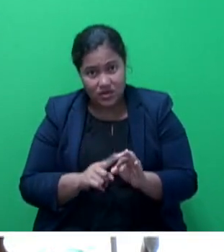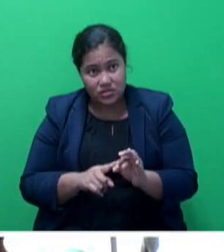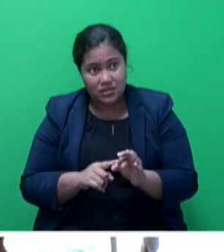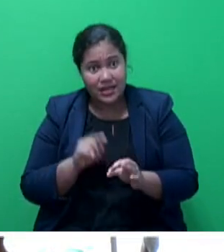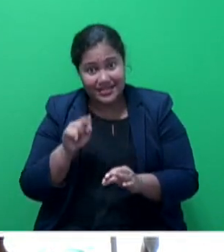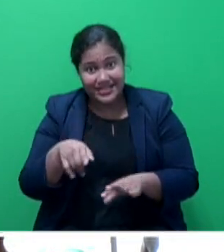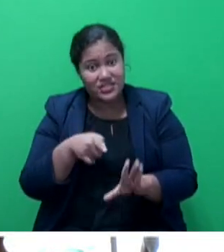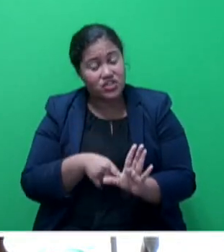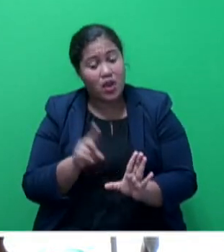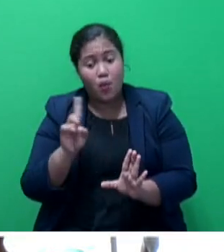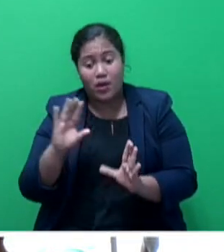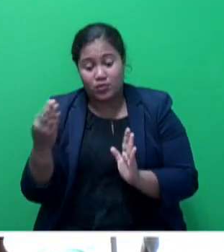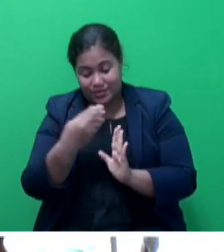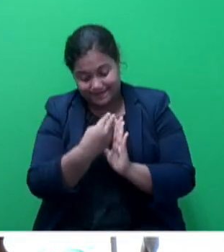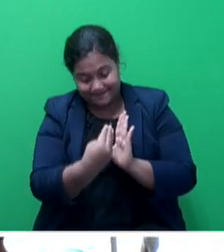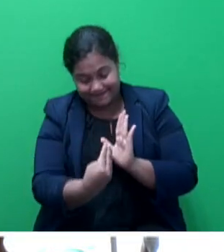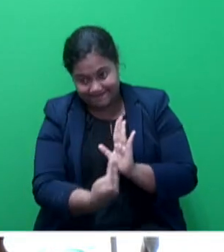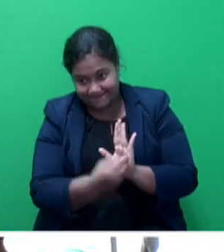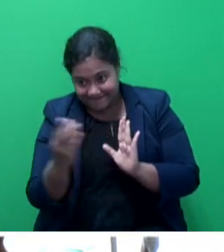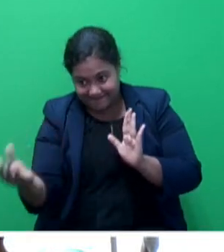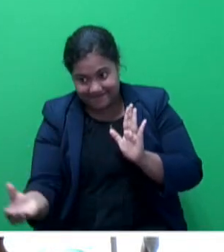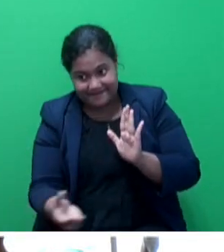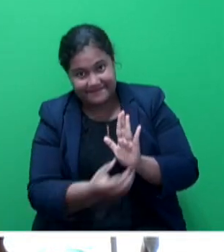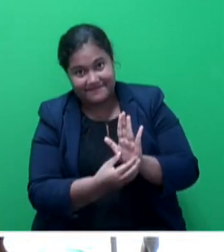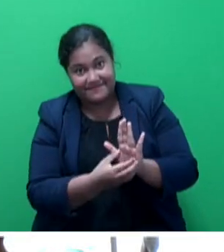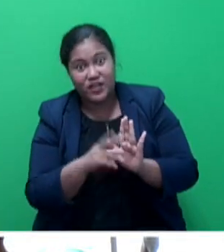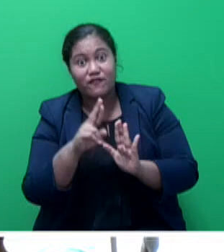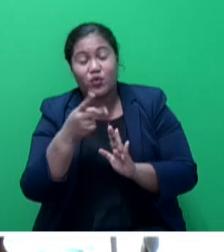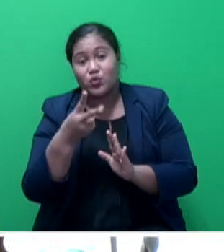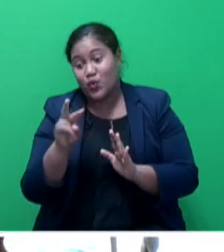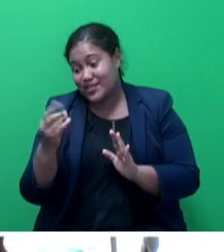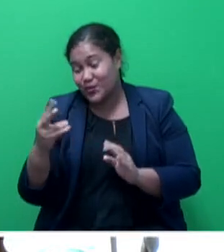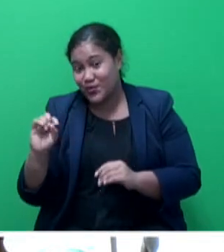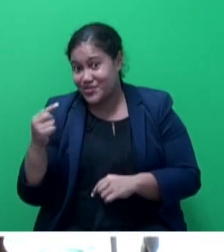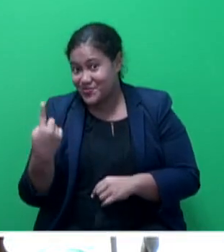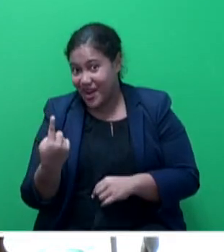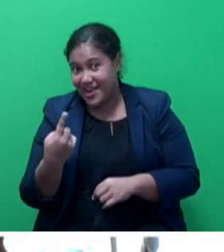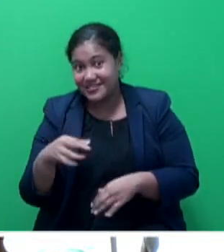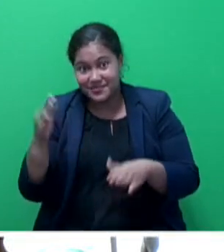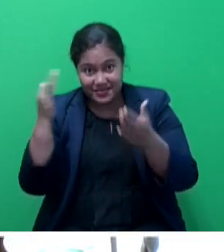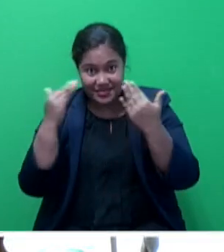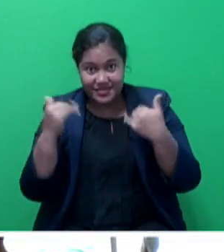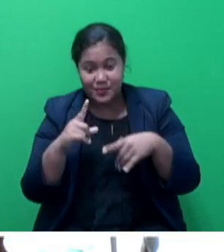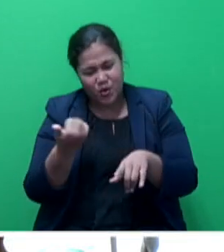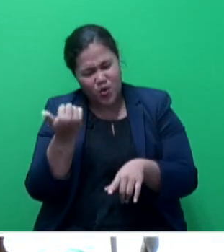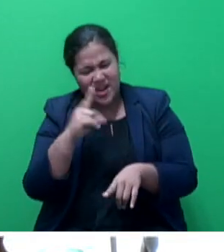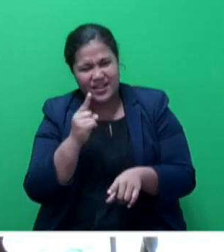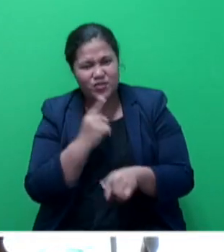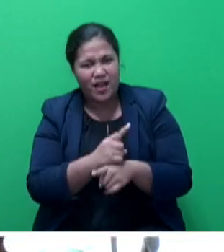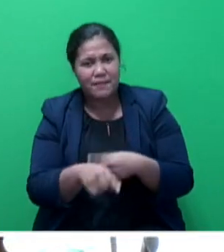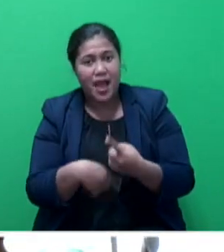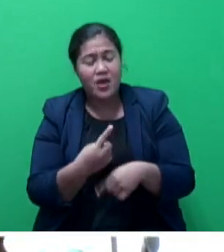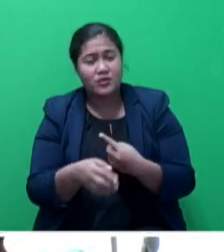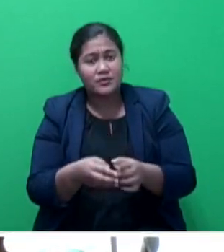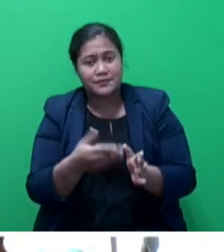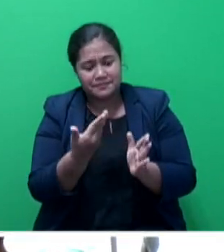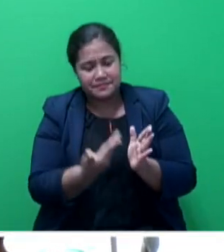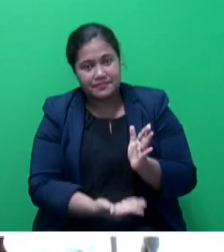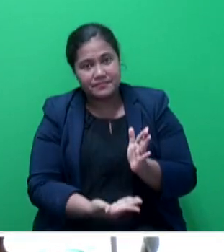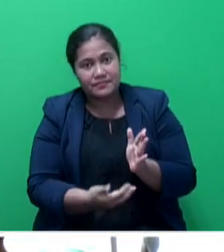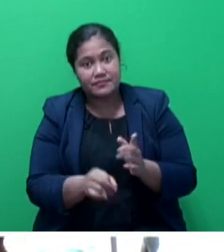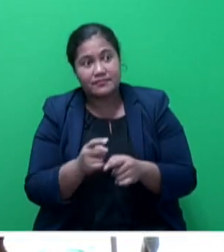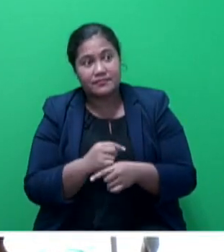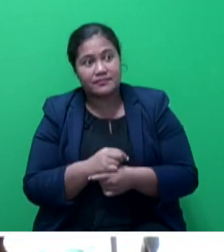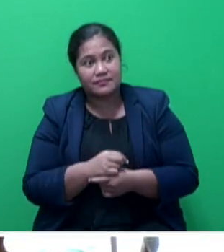had budgeted for the 2021, Mr. Speaker, so as I highlighted, is that we are on